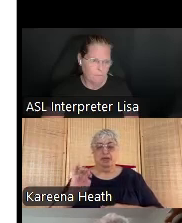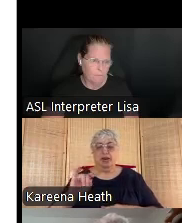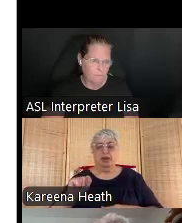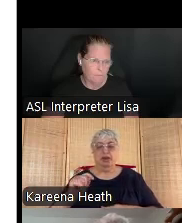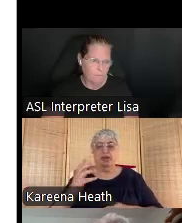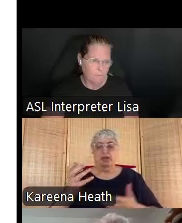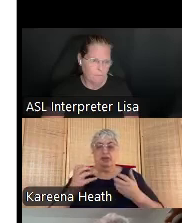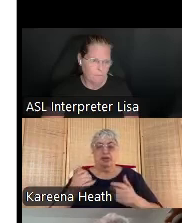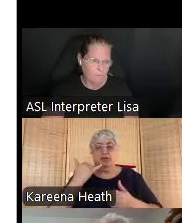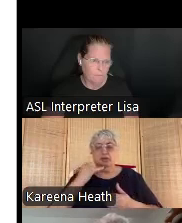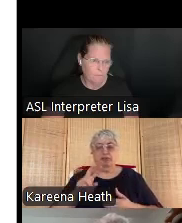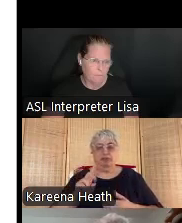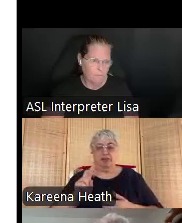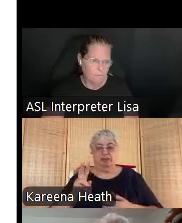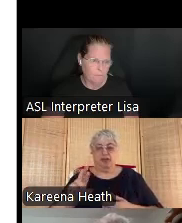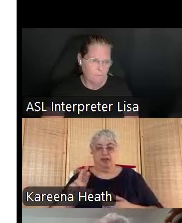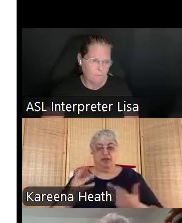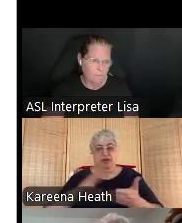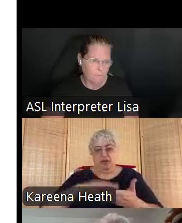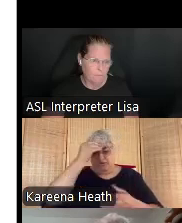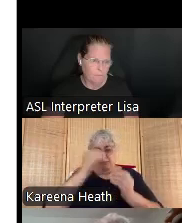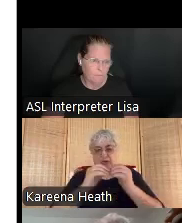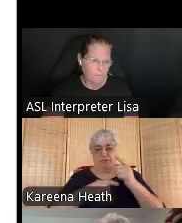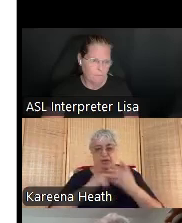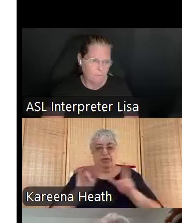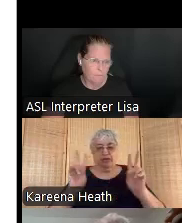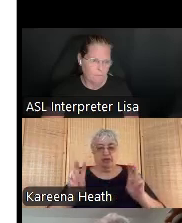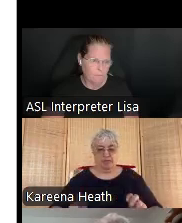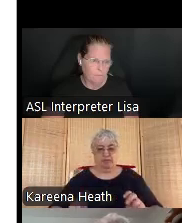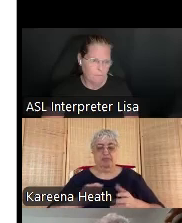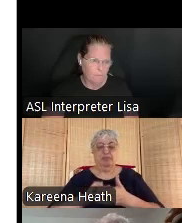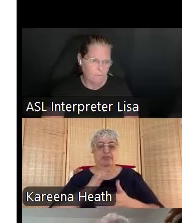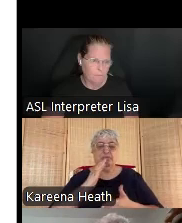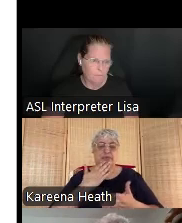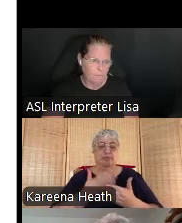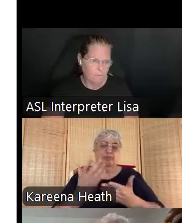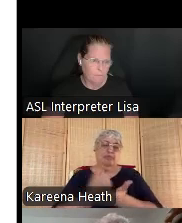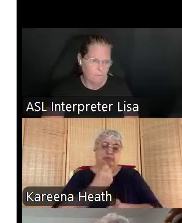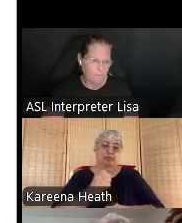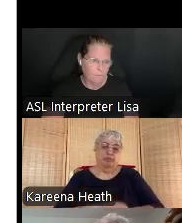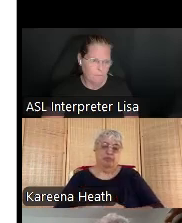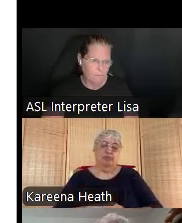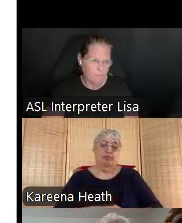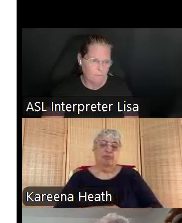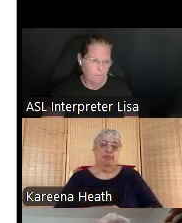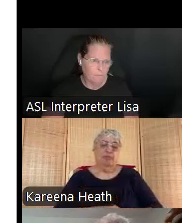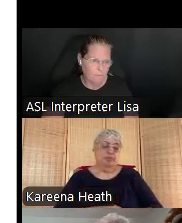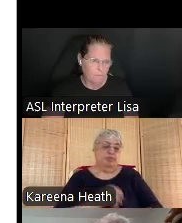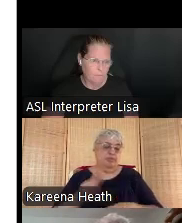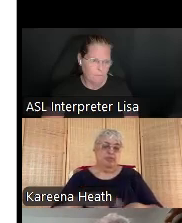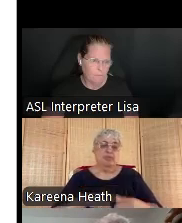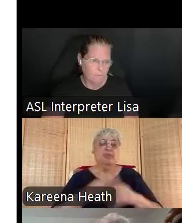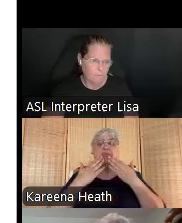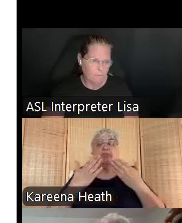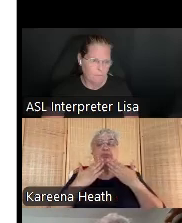any DVR employee wanted to learn more about this topic, that would be a great opportunity. And of course, thank you for